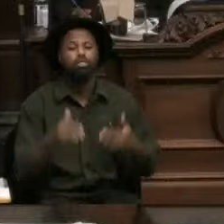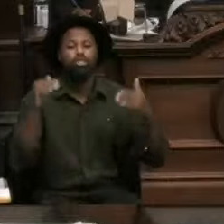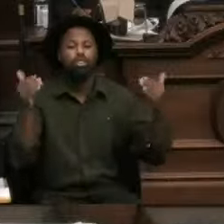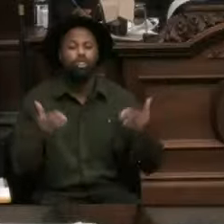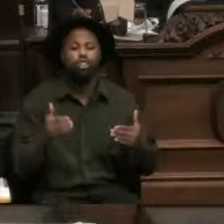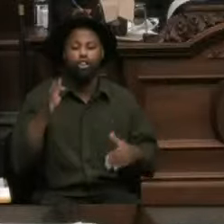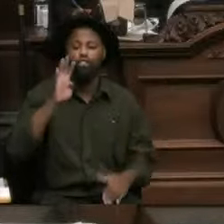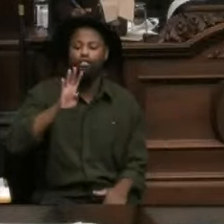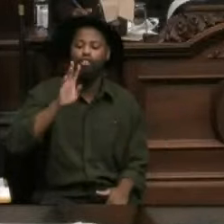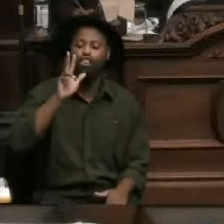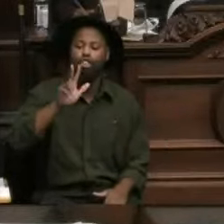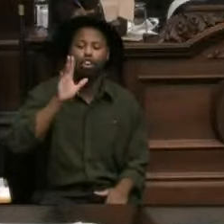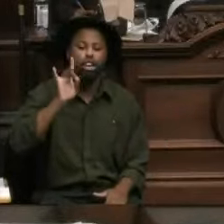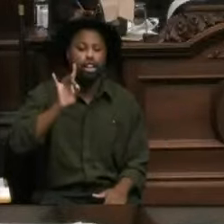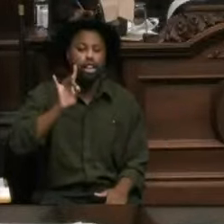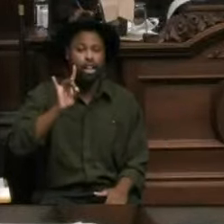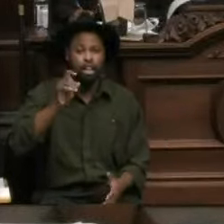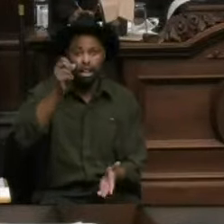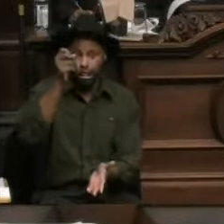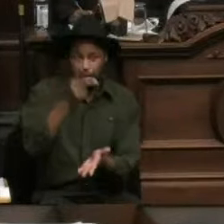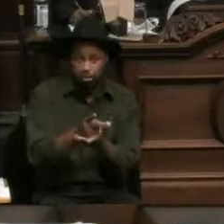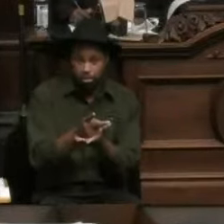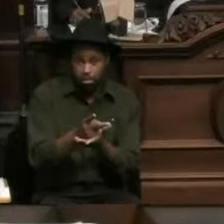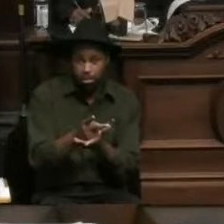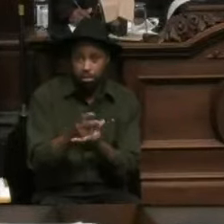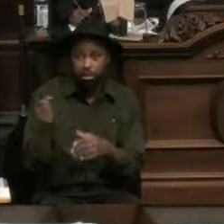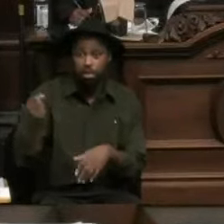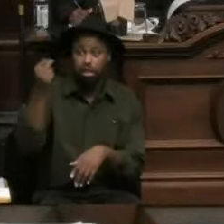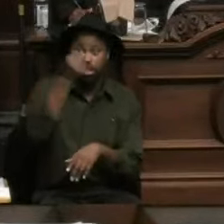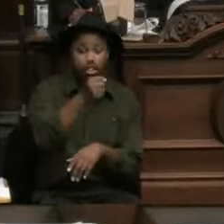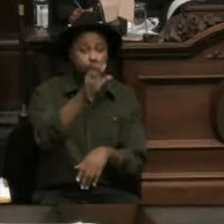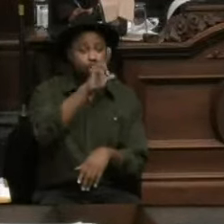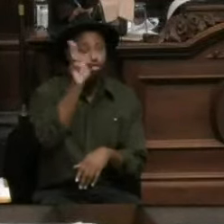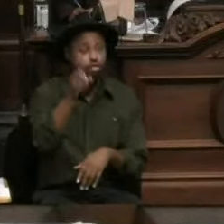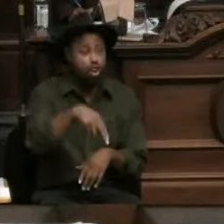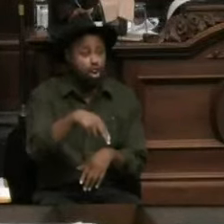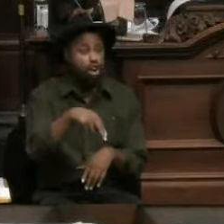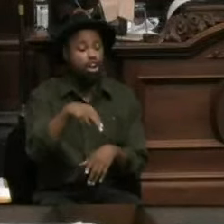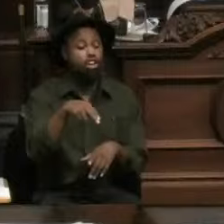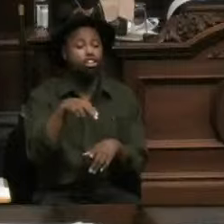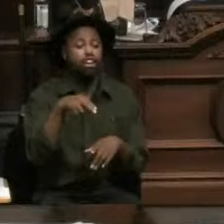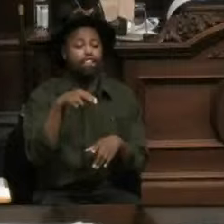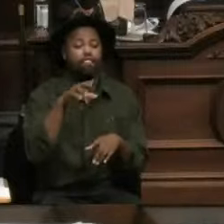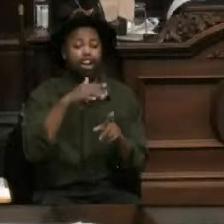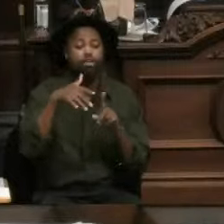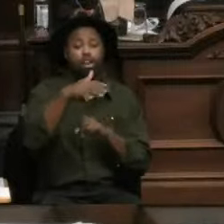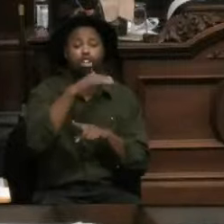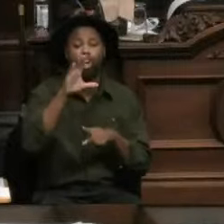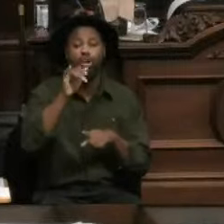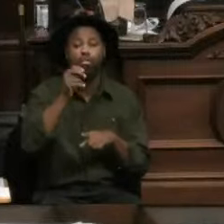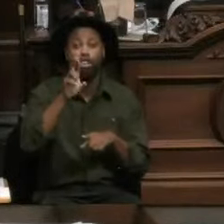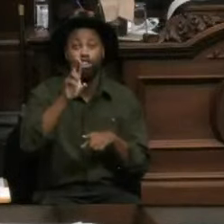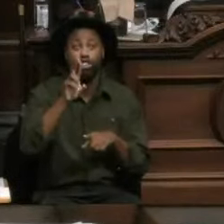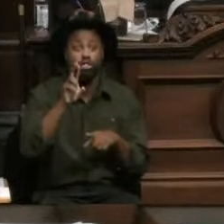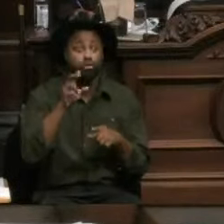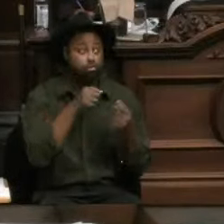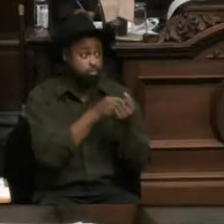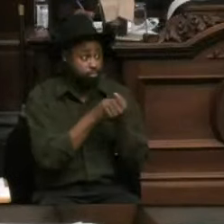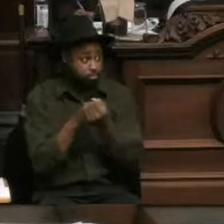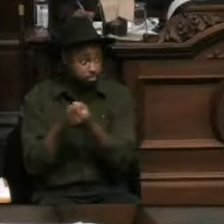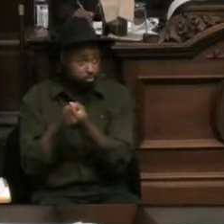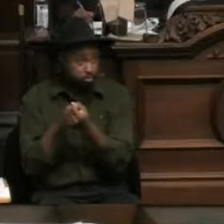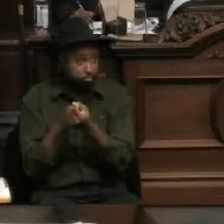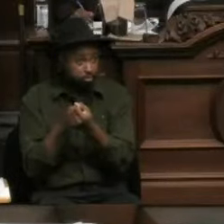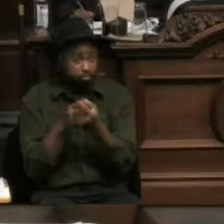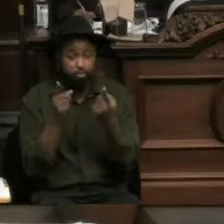Introductory number 438, approving an appointment to the Rochester Environmental Commission. All in favor, please say aye. Aye. Aye.